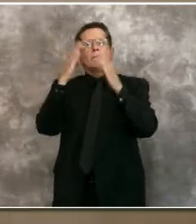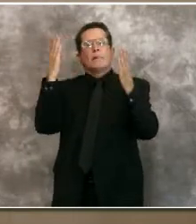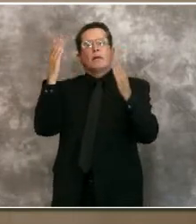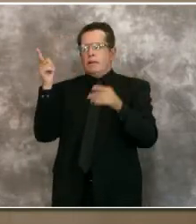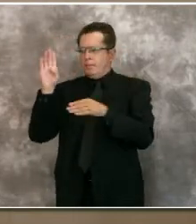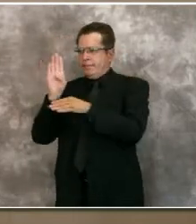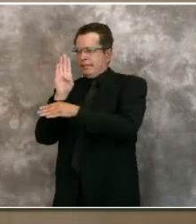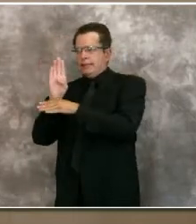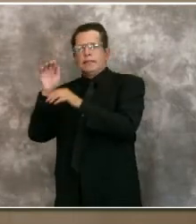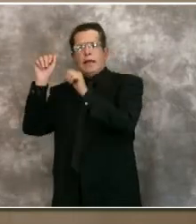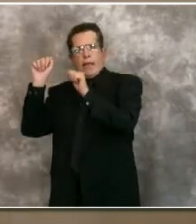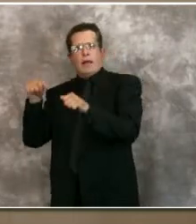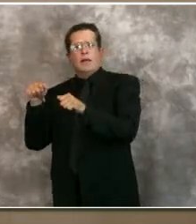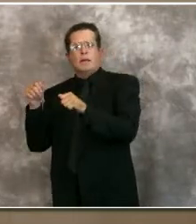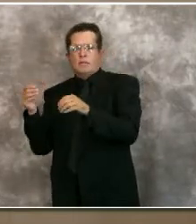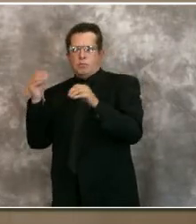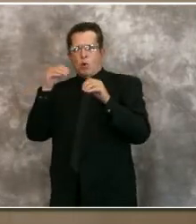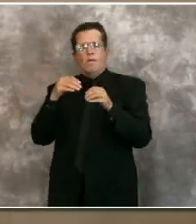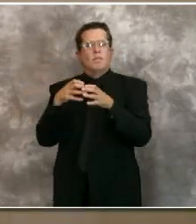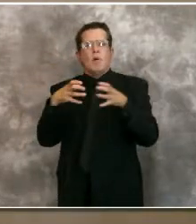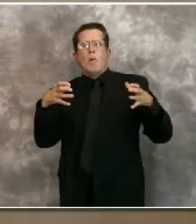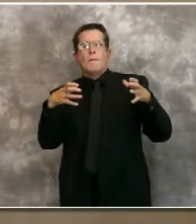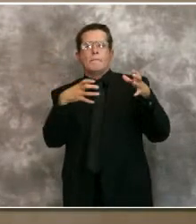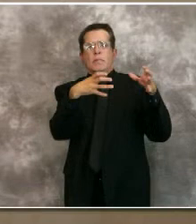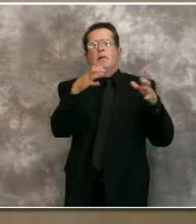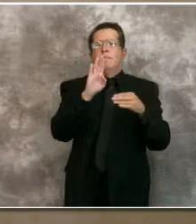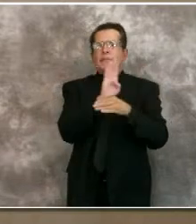extend into the streets. I think that